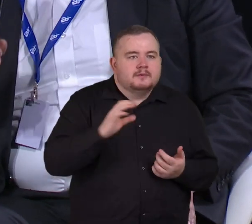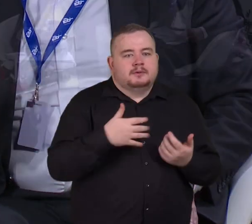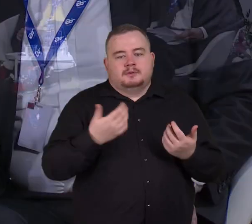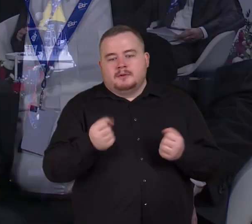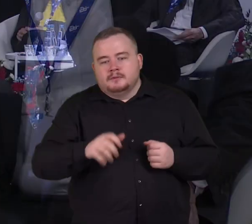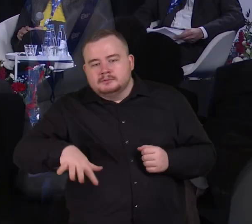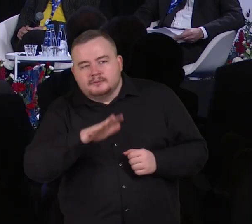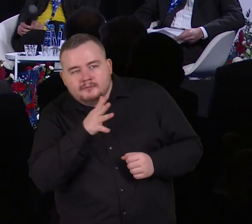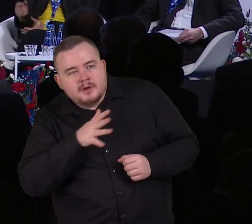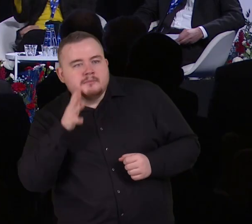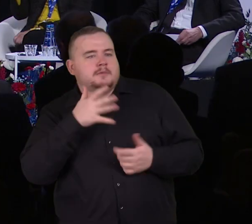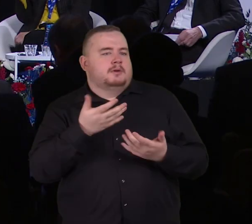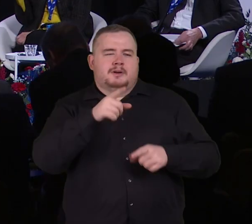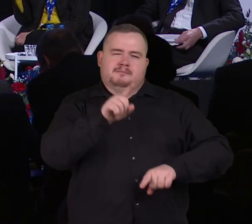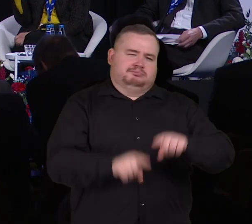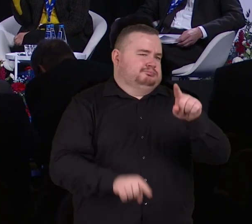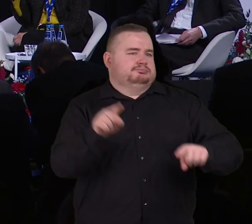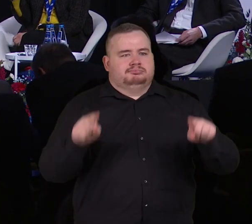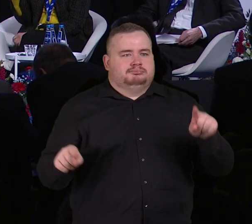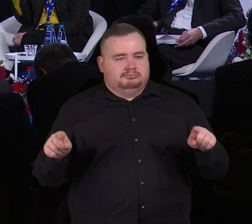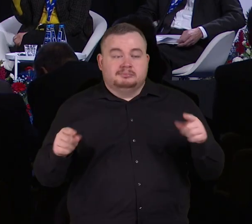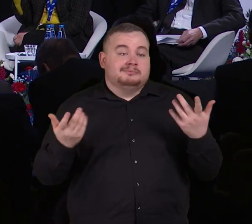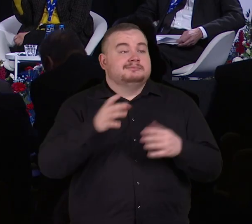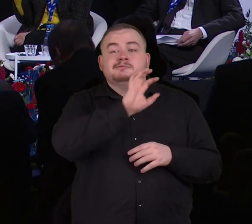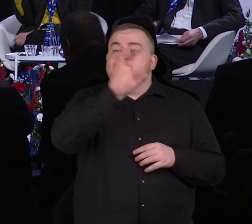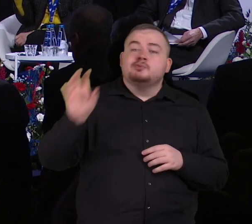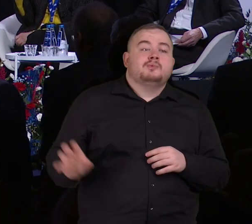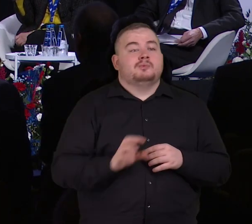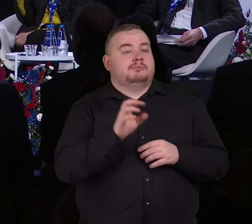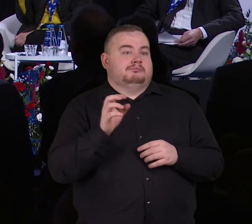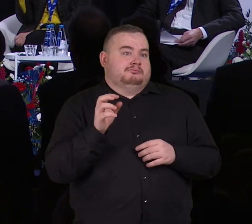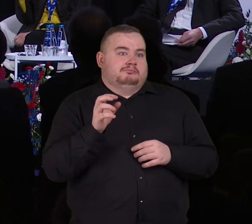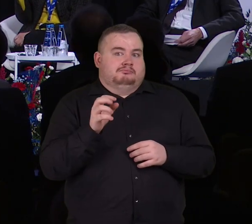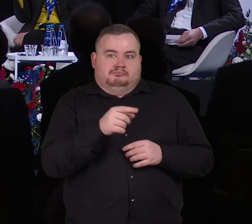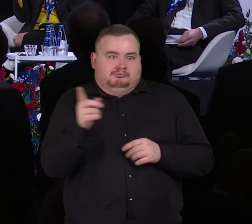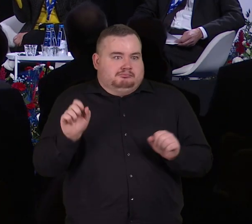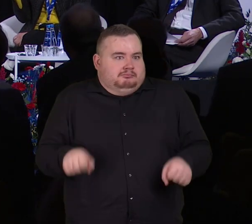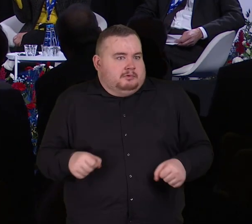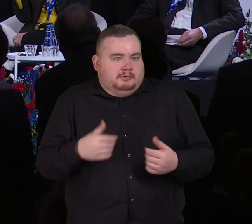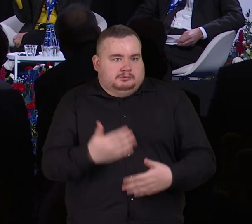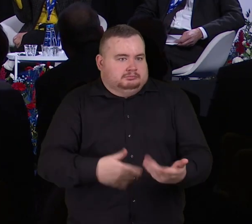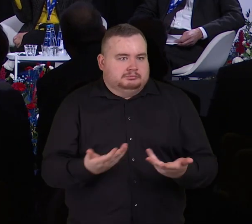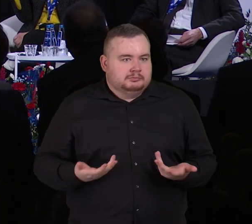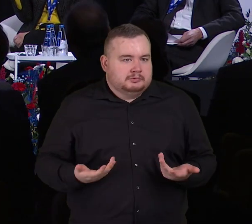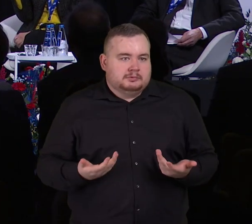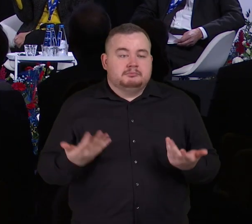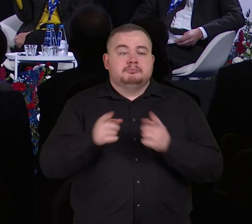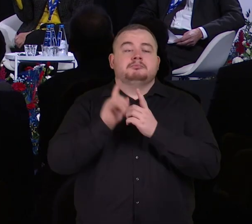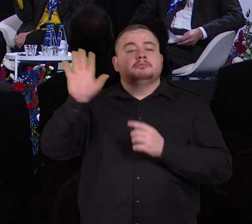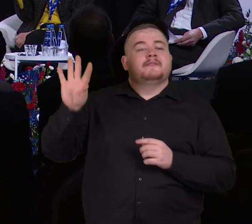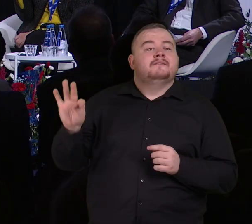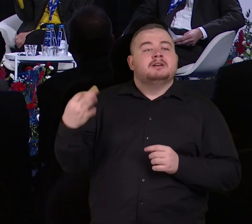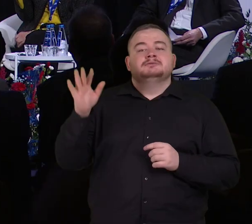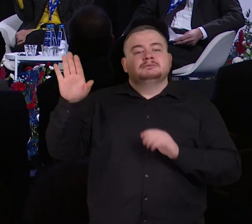Thanks. Agnès, what's the French expectation from territorial dimension? I would say less instruments, but